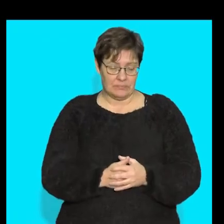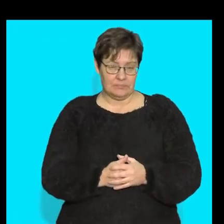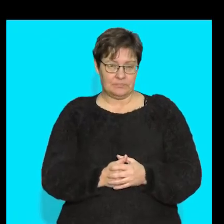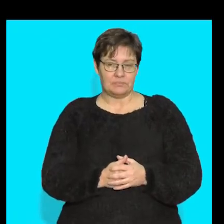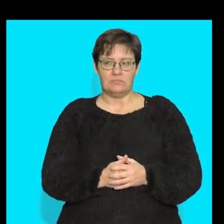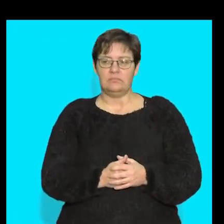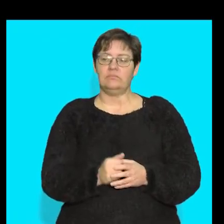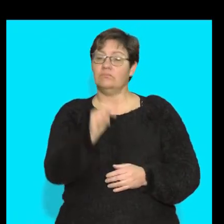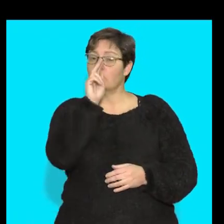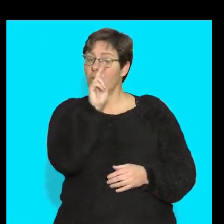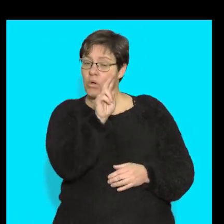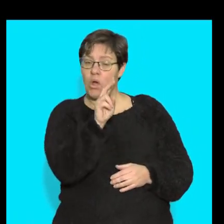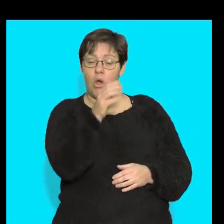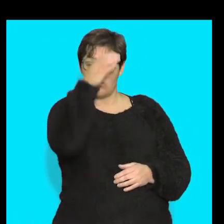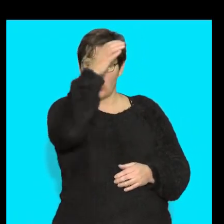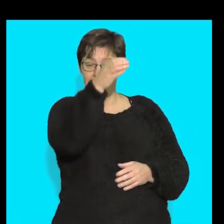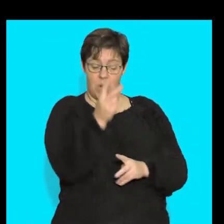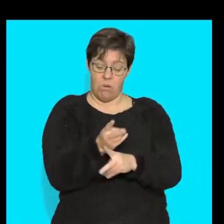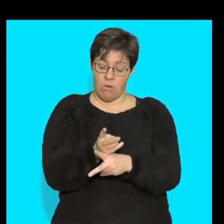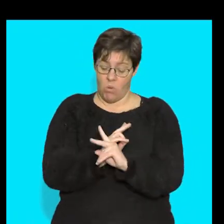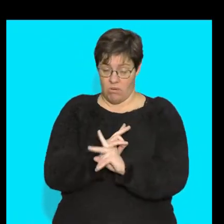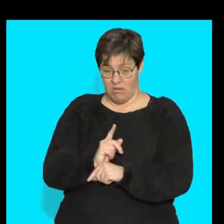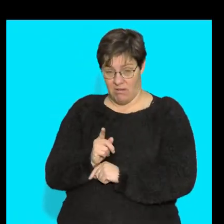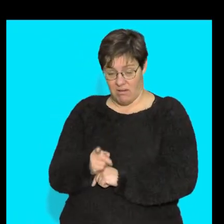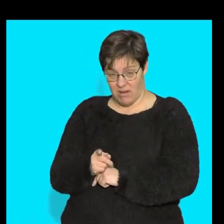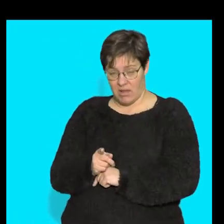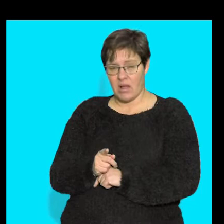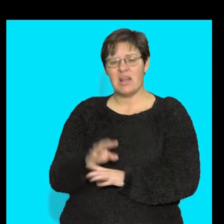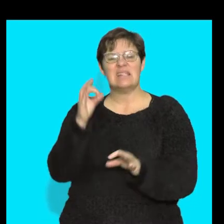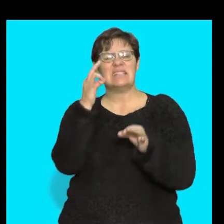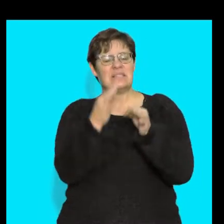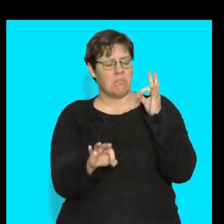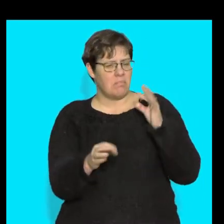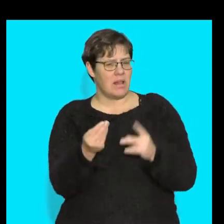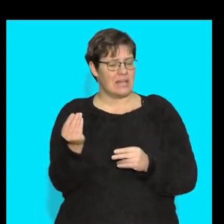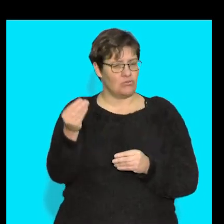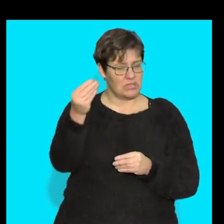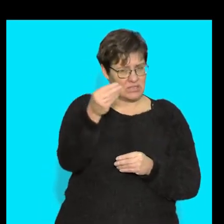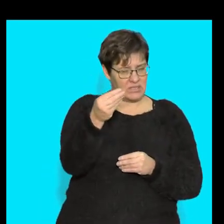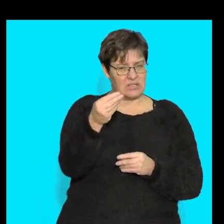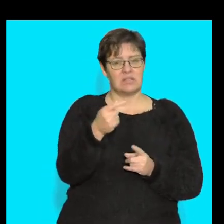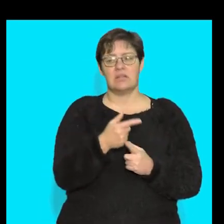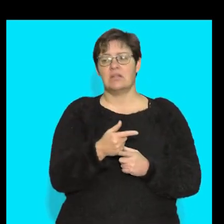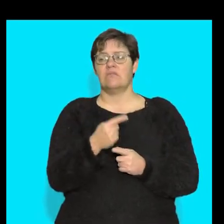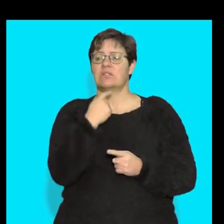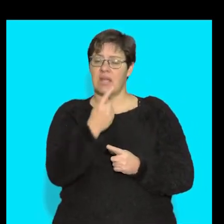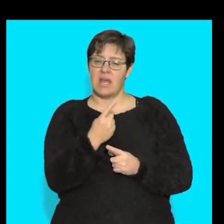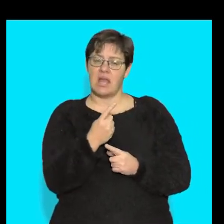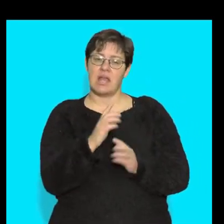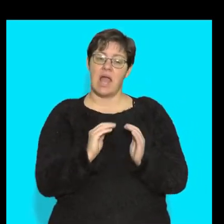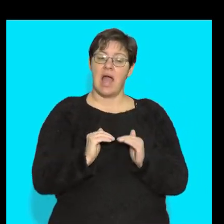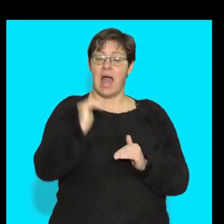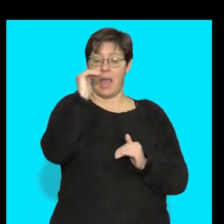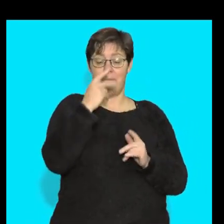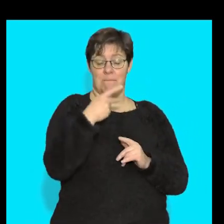Now, whenever we look at the concept of loans, right, remember simple interest, especially when we talk about